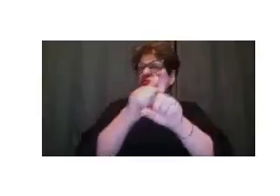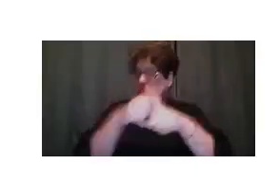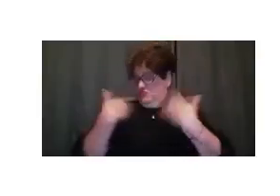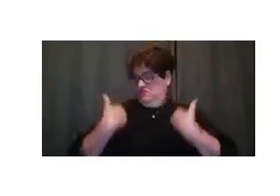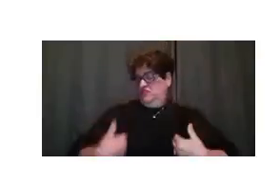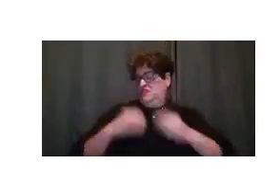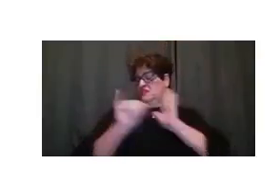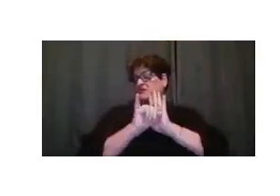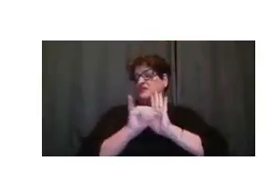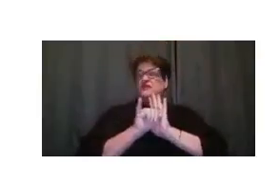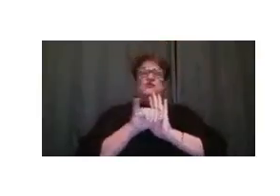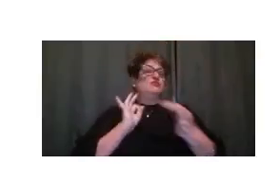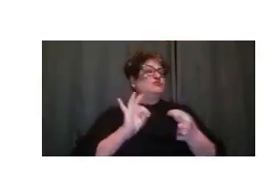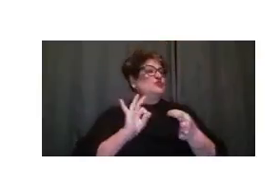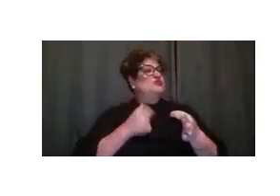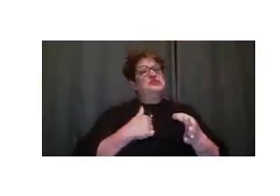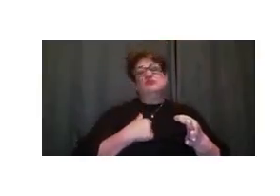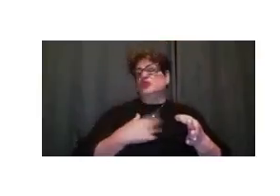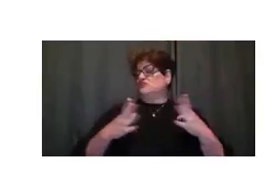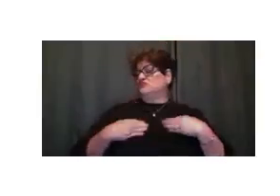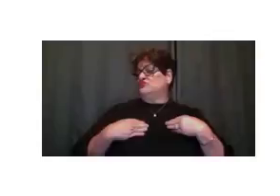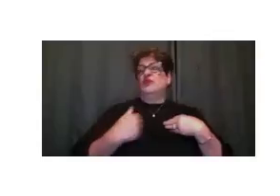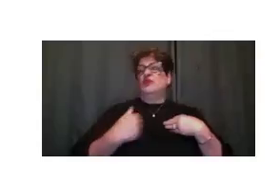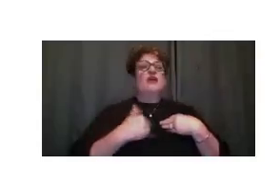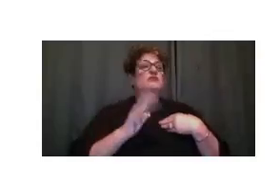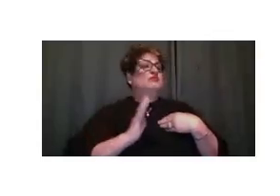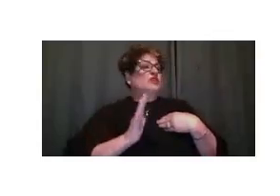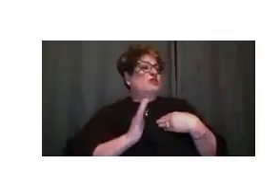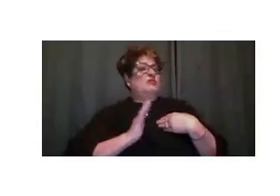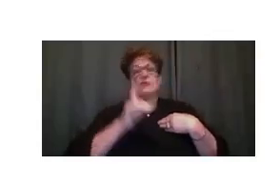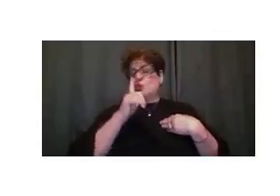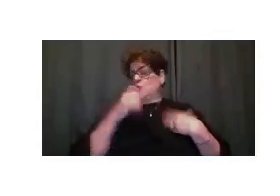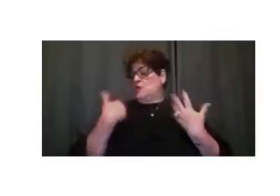identity. I'm okay with who I am.